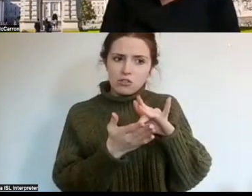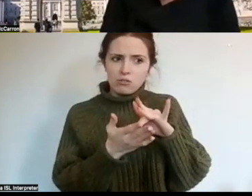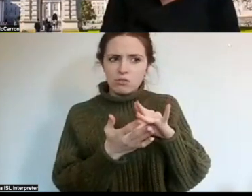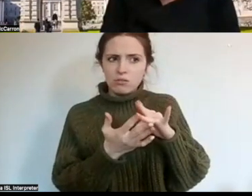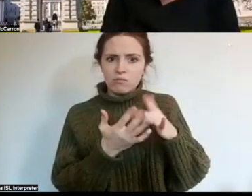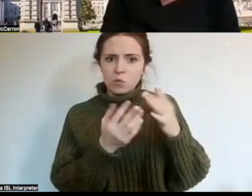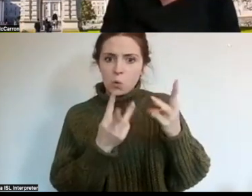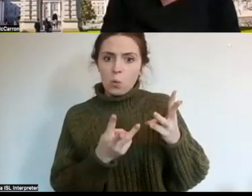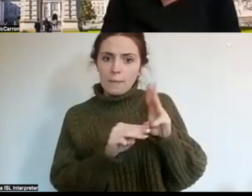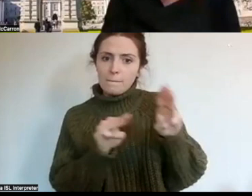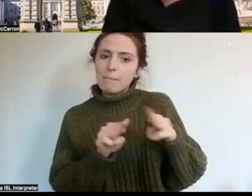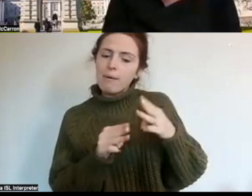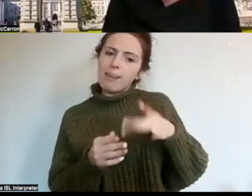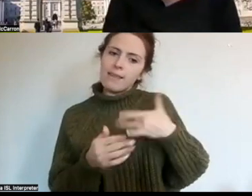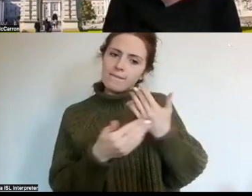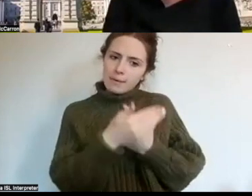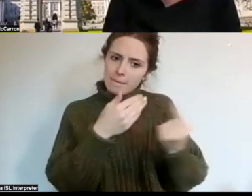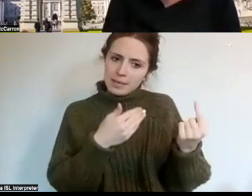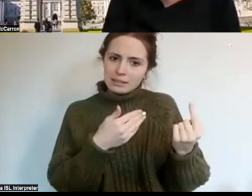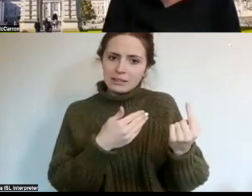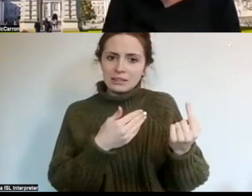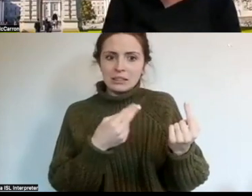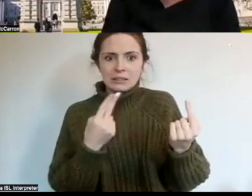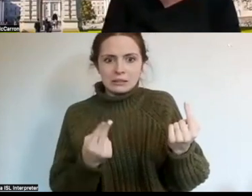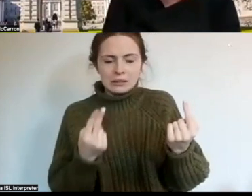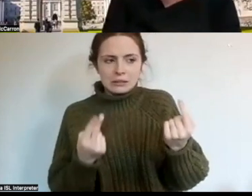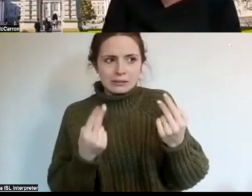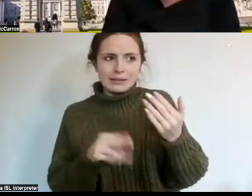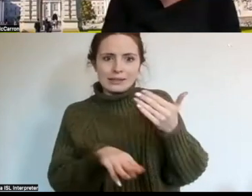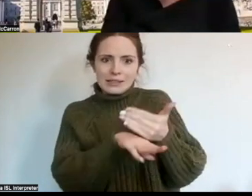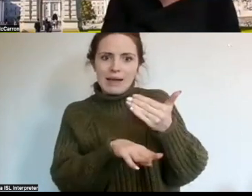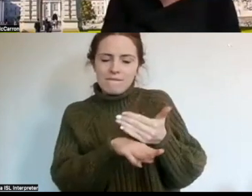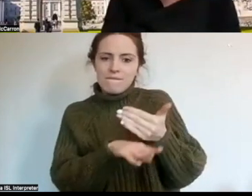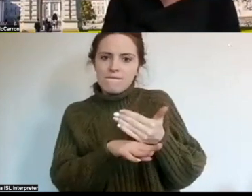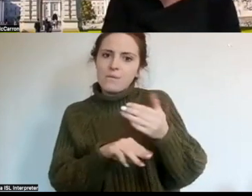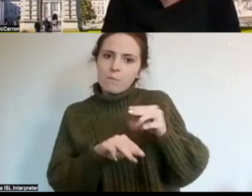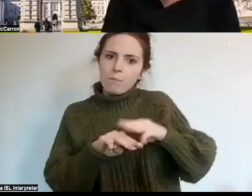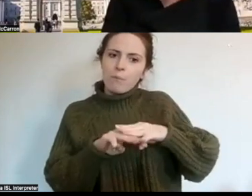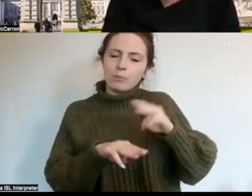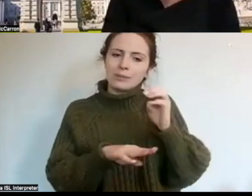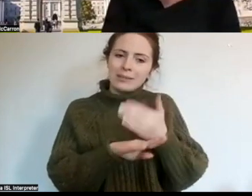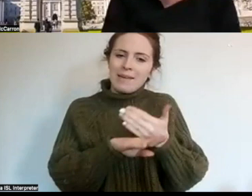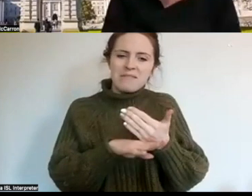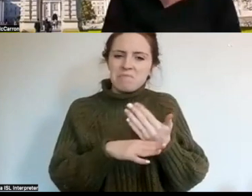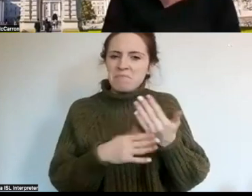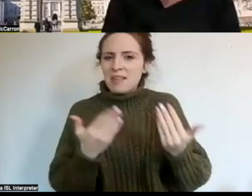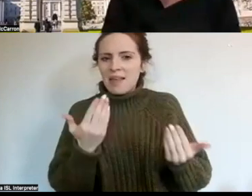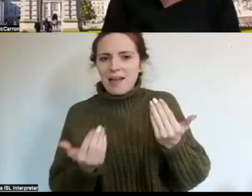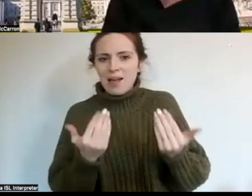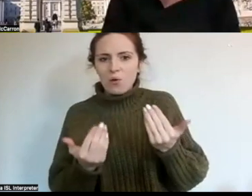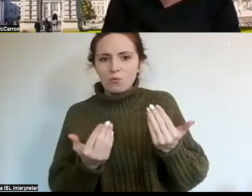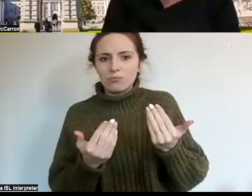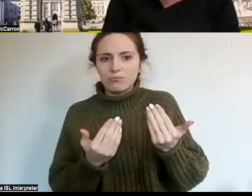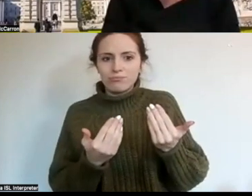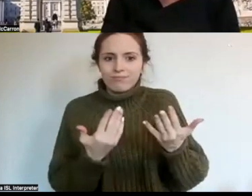to live more independently, there's a lot of need for more staff. And how can that, how can the staffing challenges